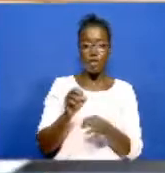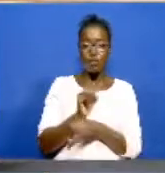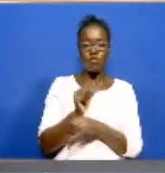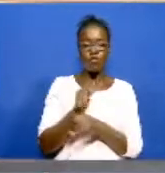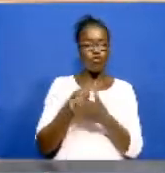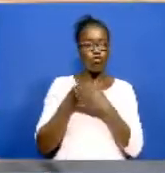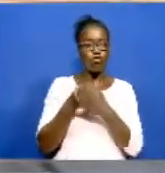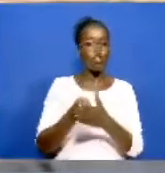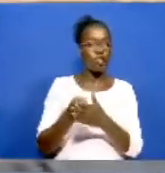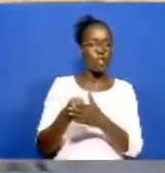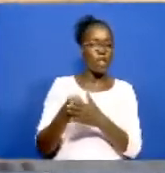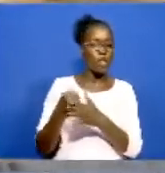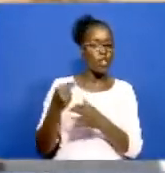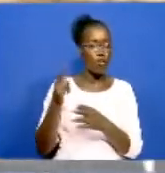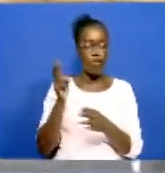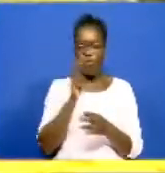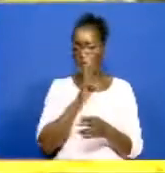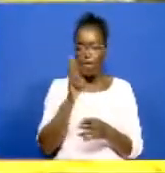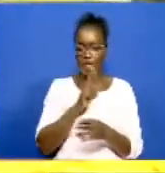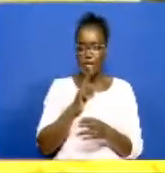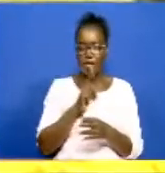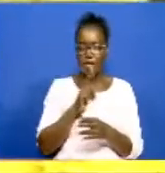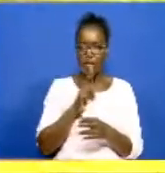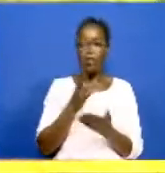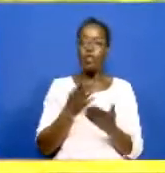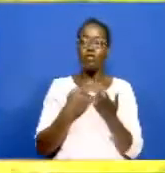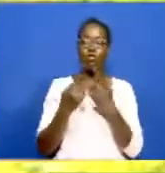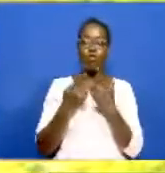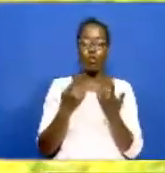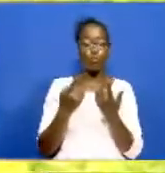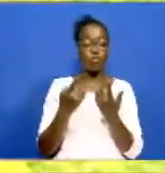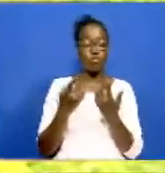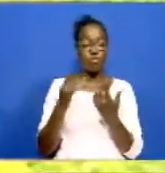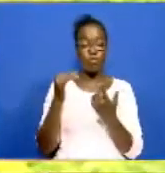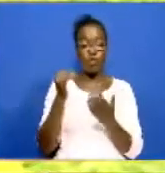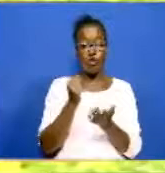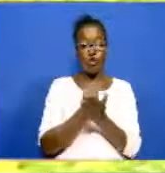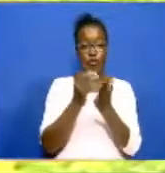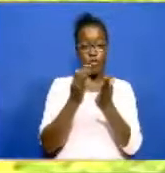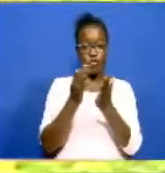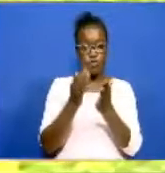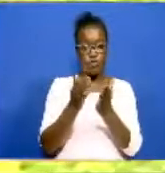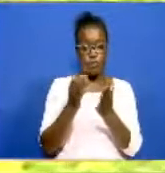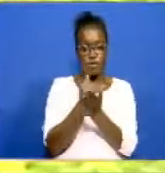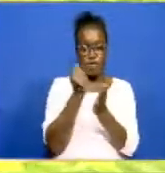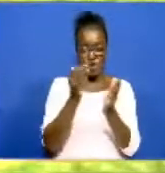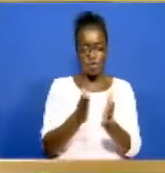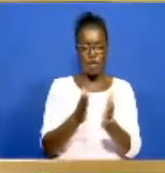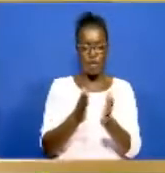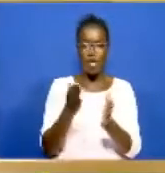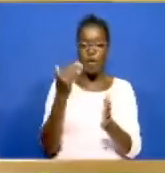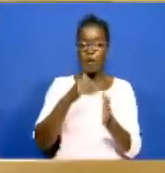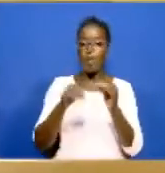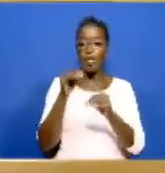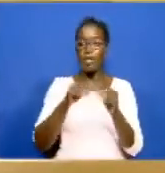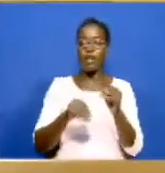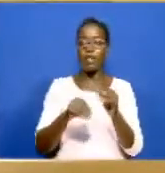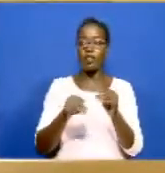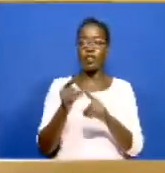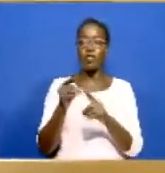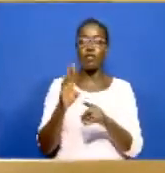and violence to address an IEBC official during a by-election in Matungu on the 4th of March.